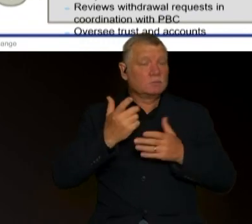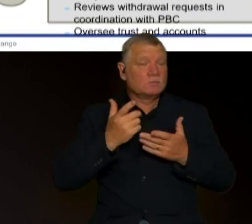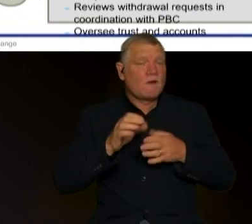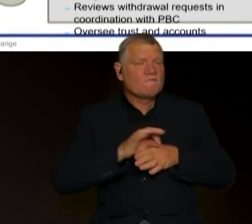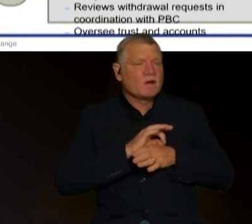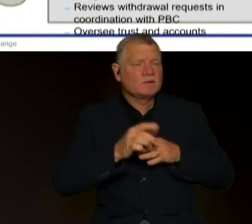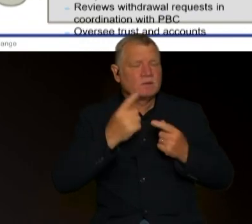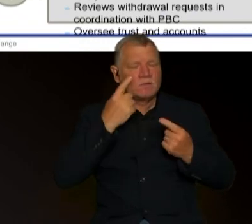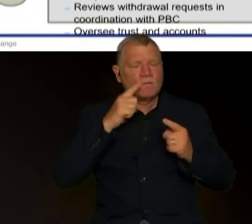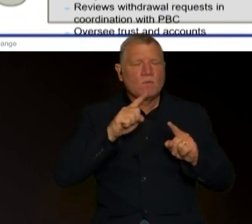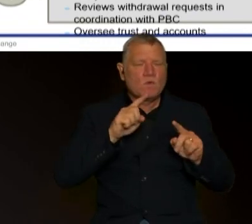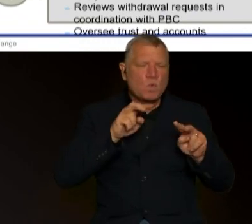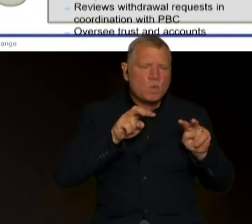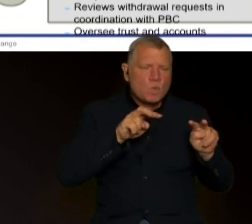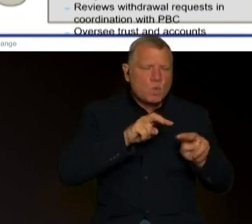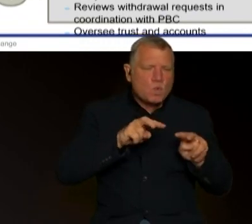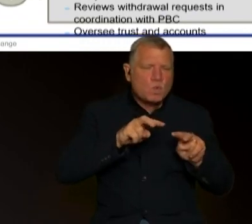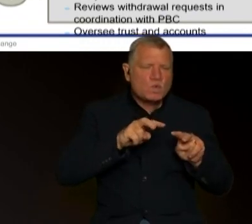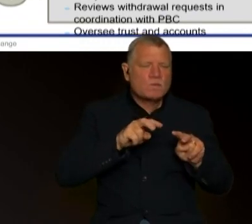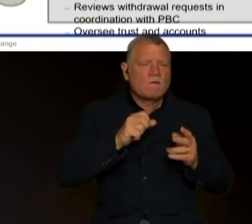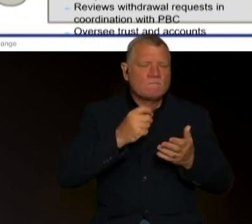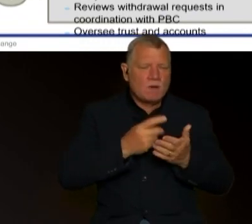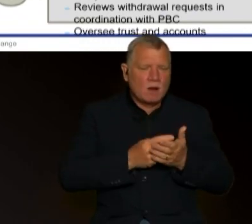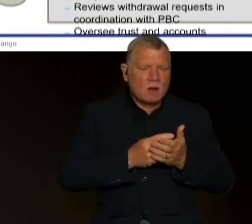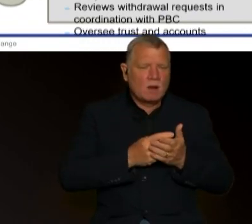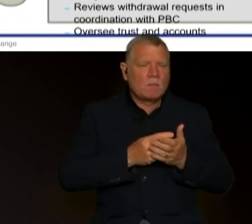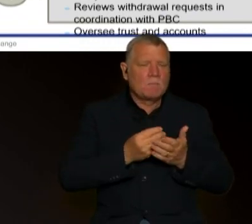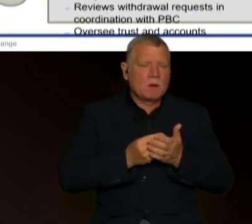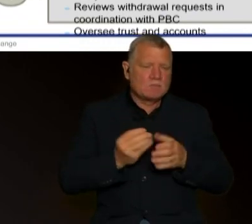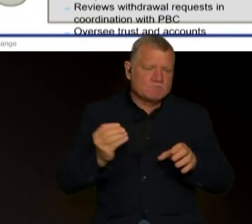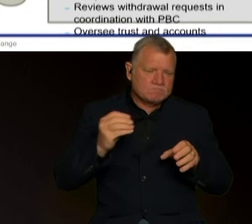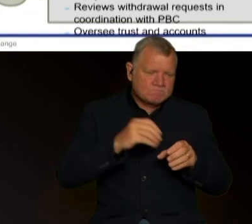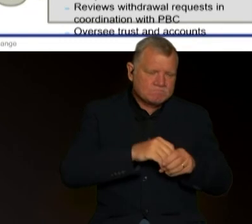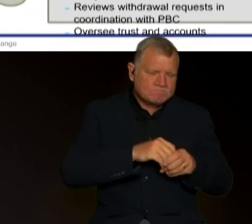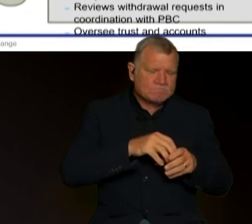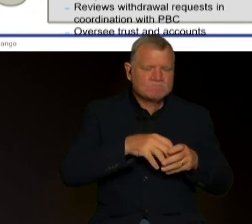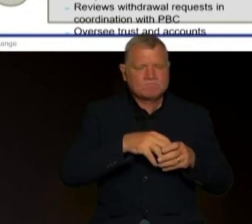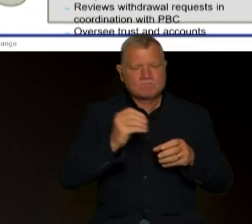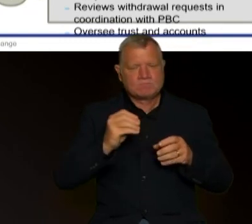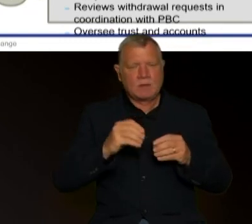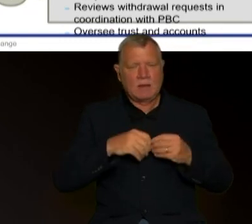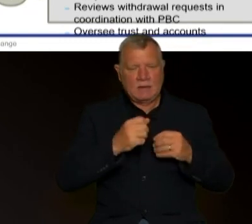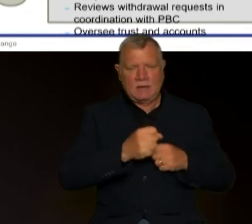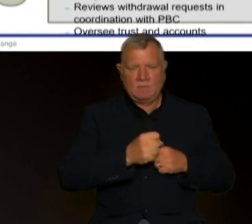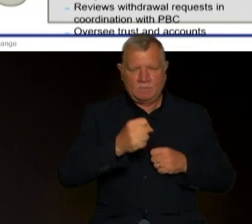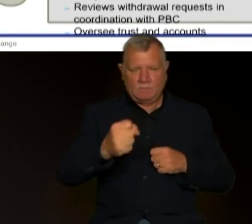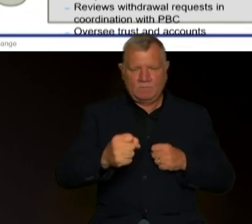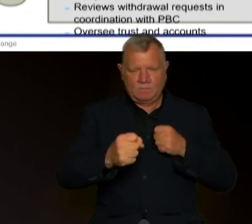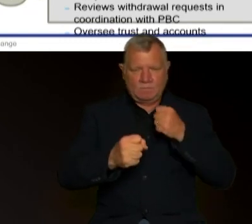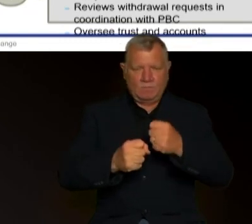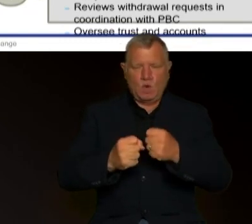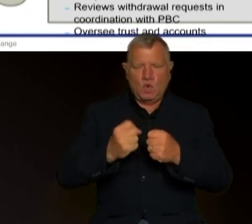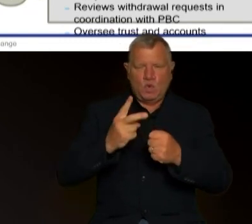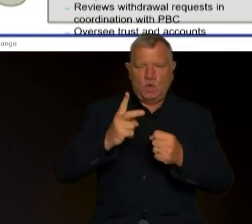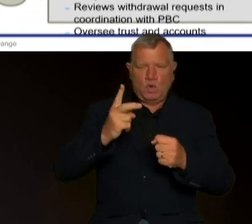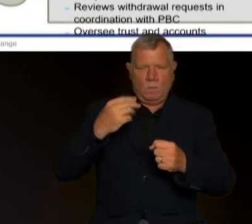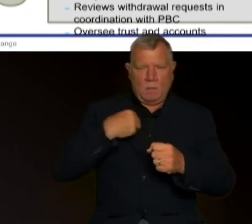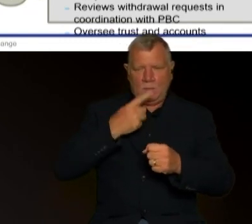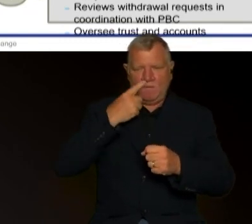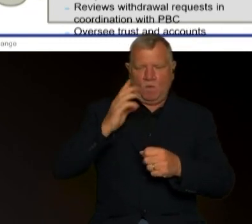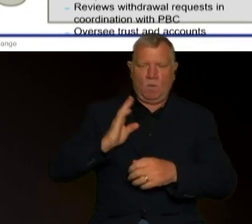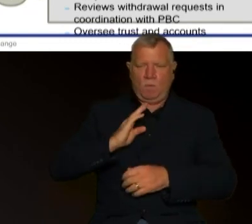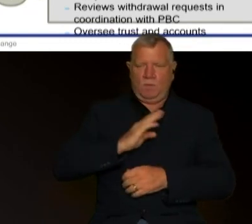functions are to oversee and validate the contributions and withdrawals, as well as to nominate 2 members to the Pension Reserve Board.